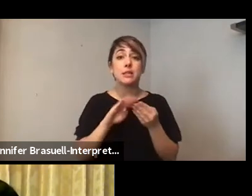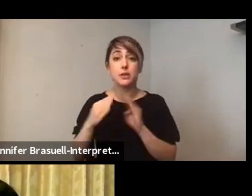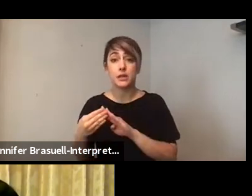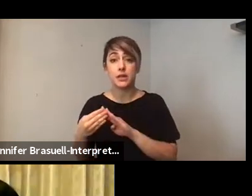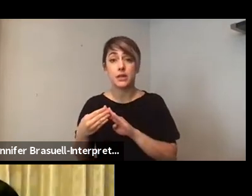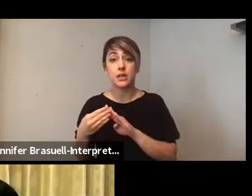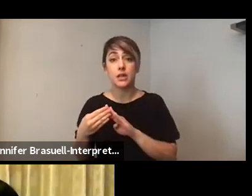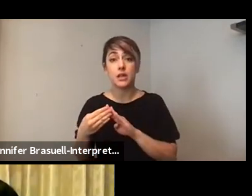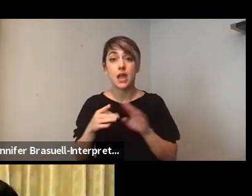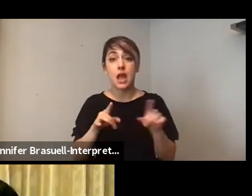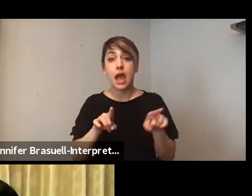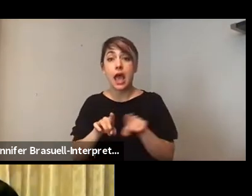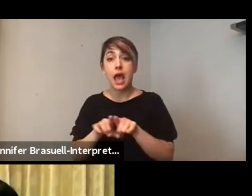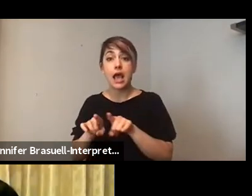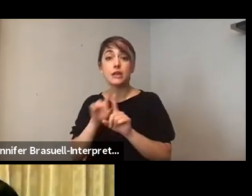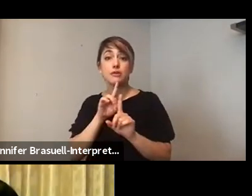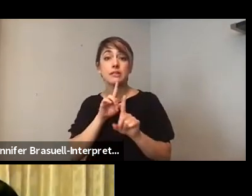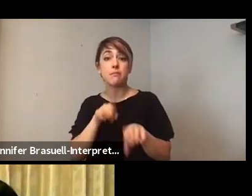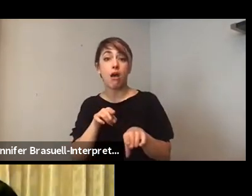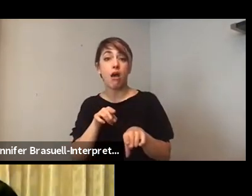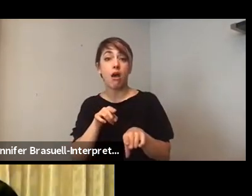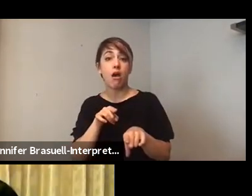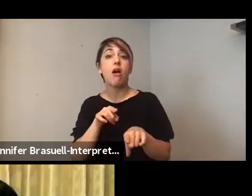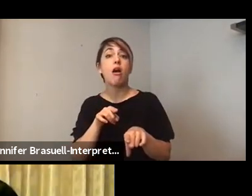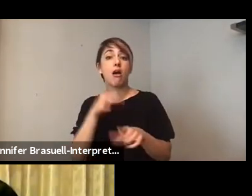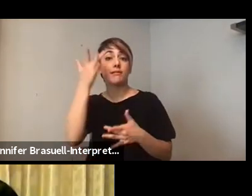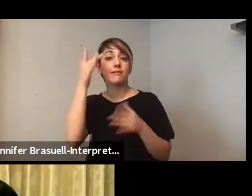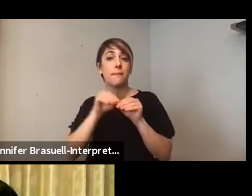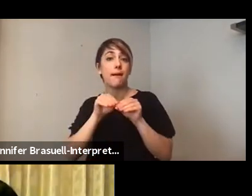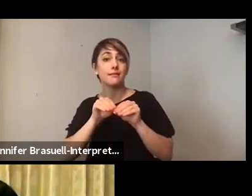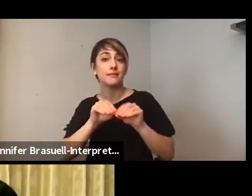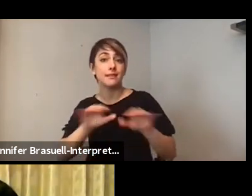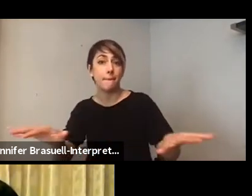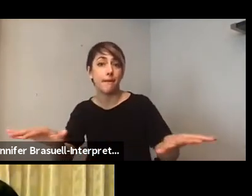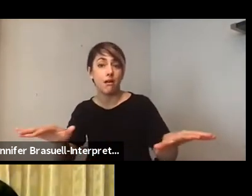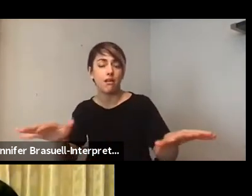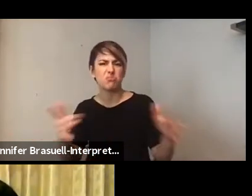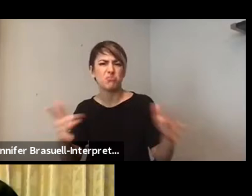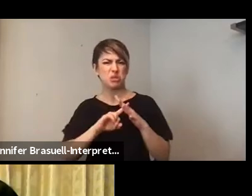response to the pandemic? We'll start from there.